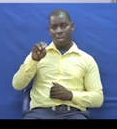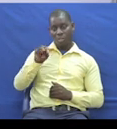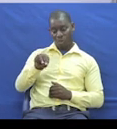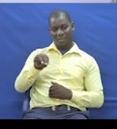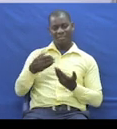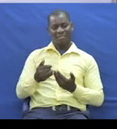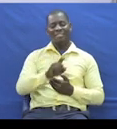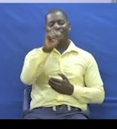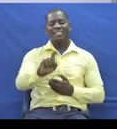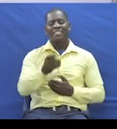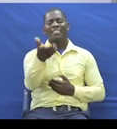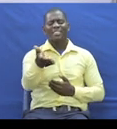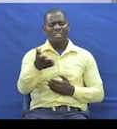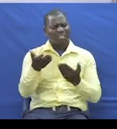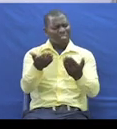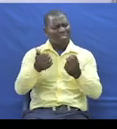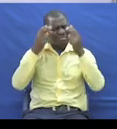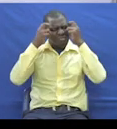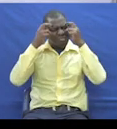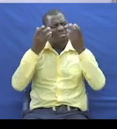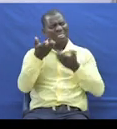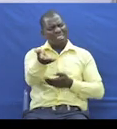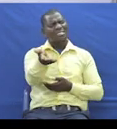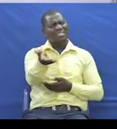have you ever tried to think what